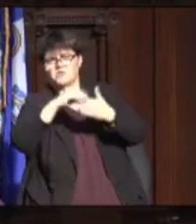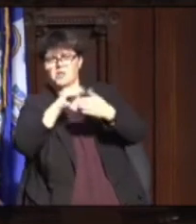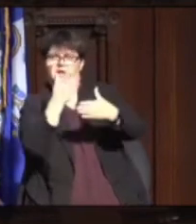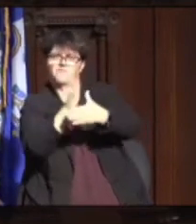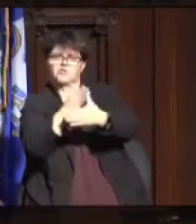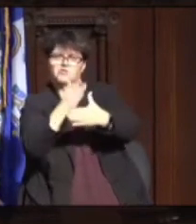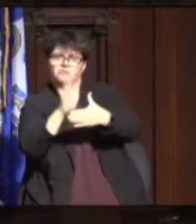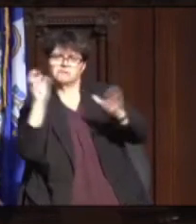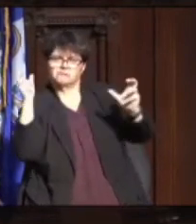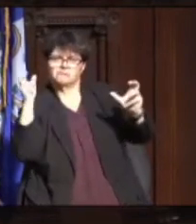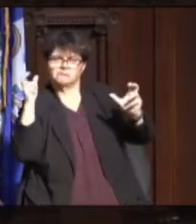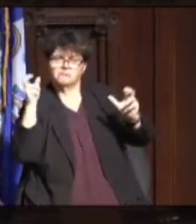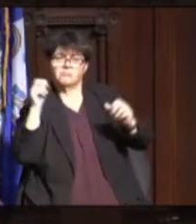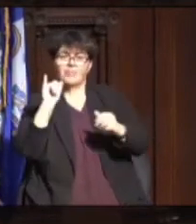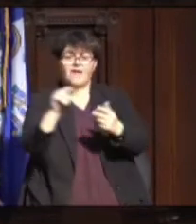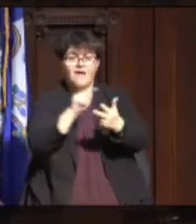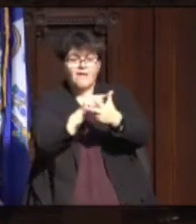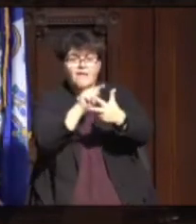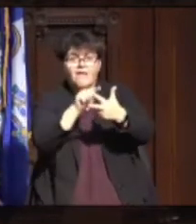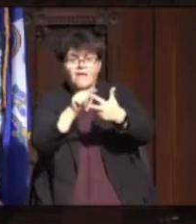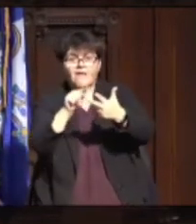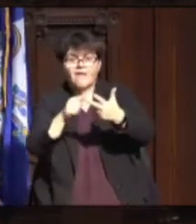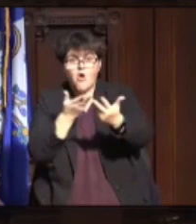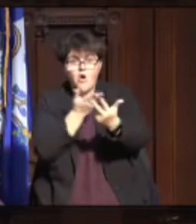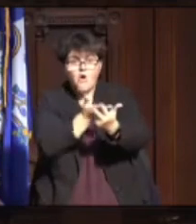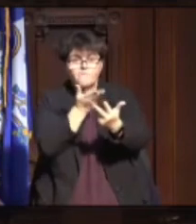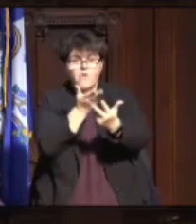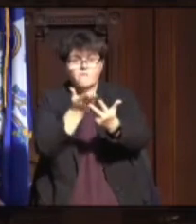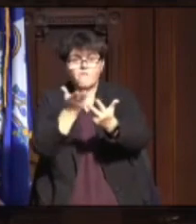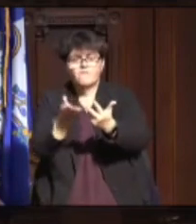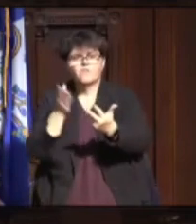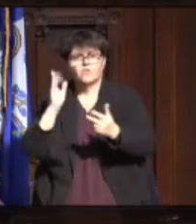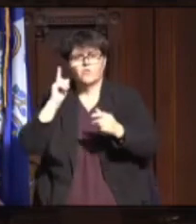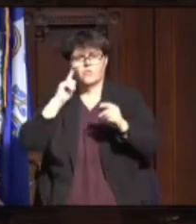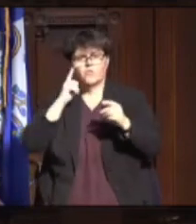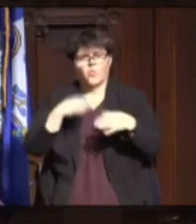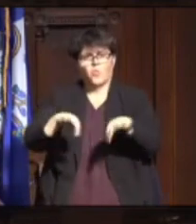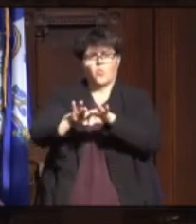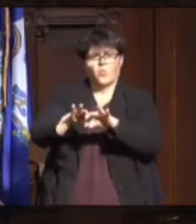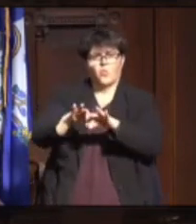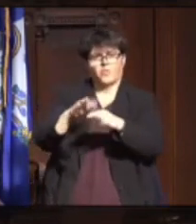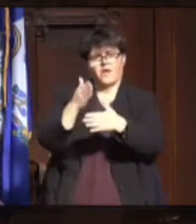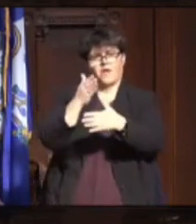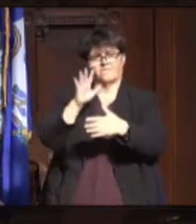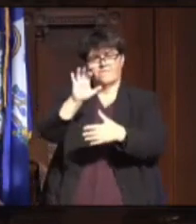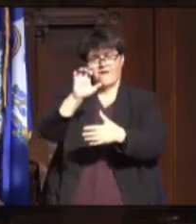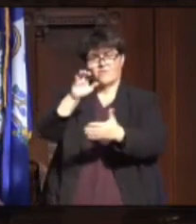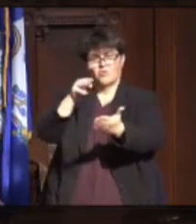nearly $500 million a year in tax cuts.